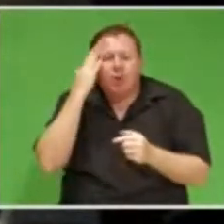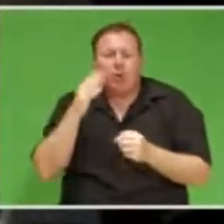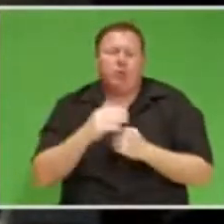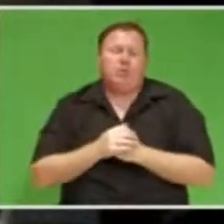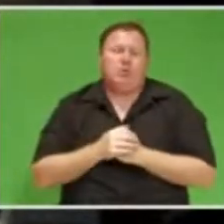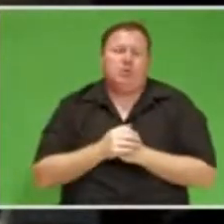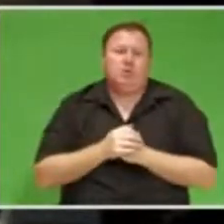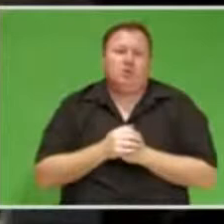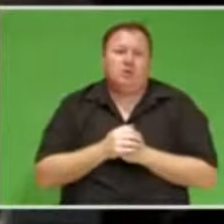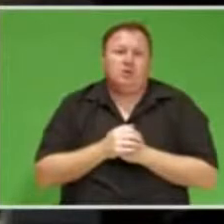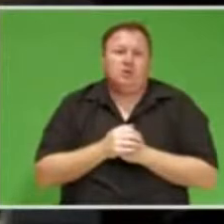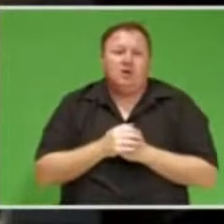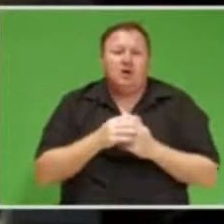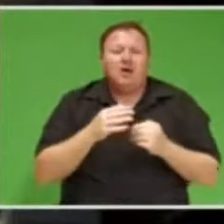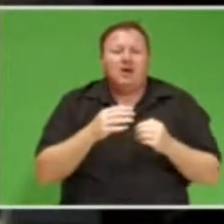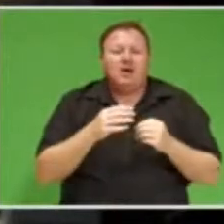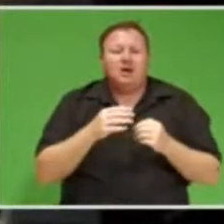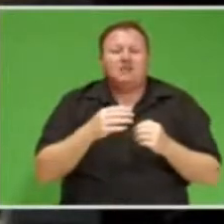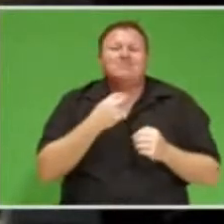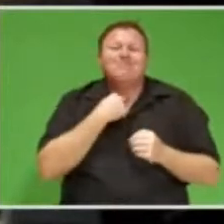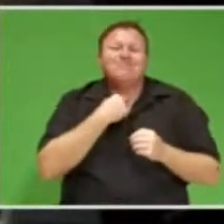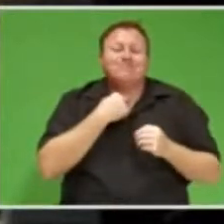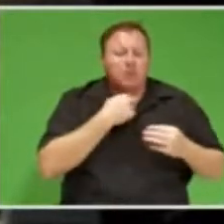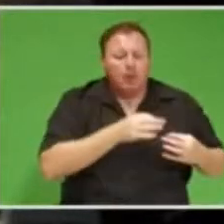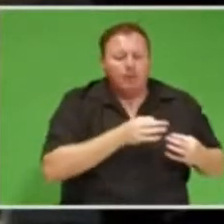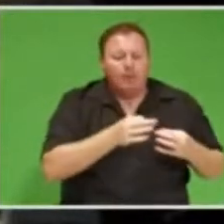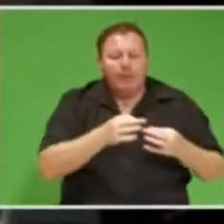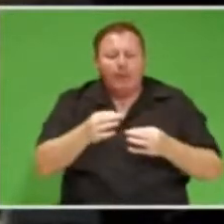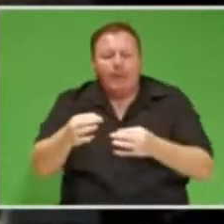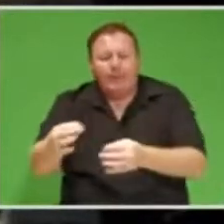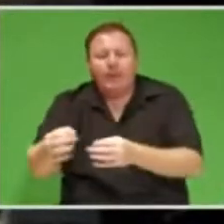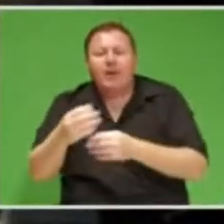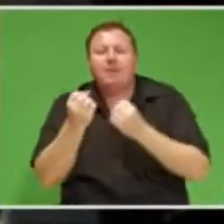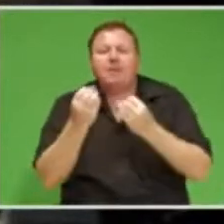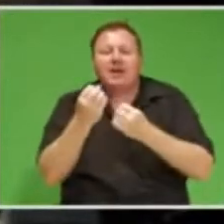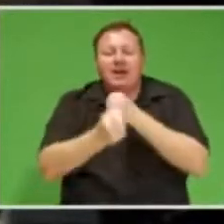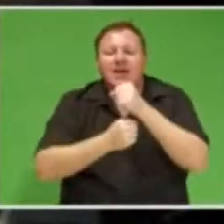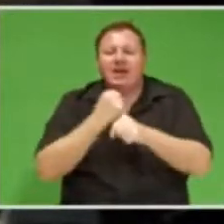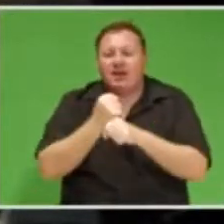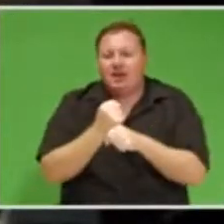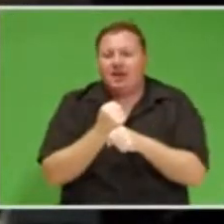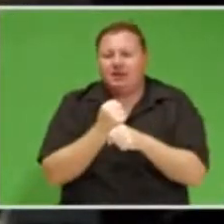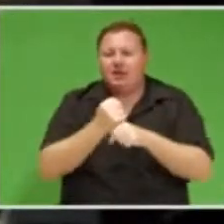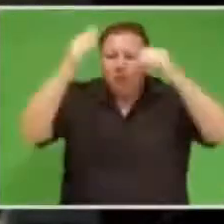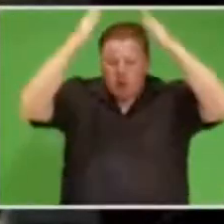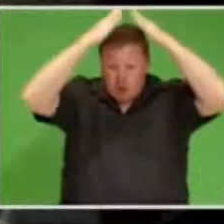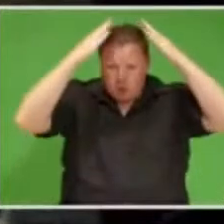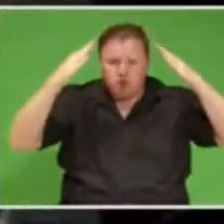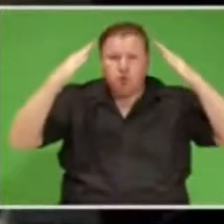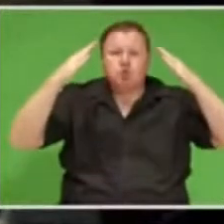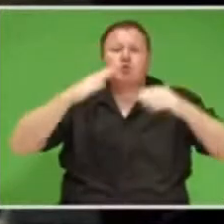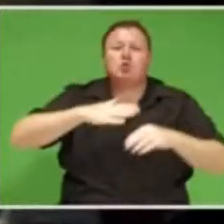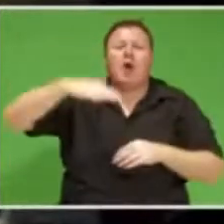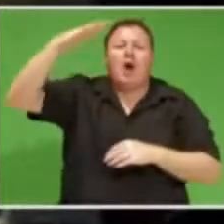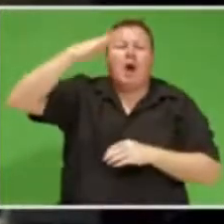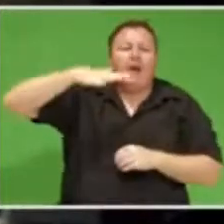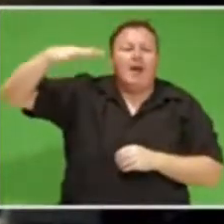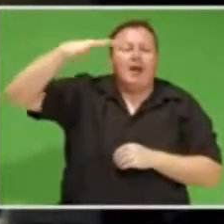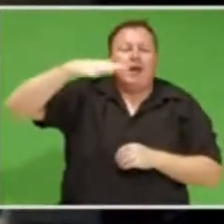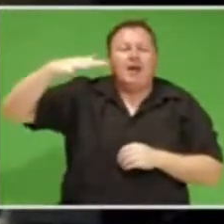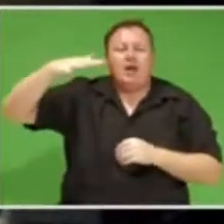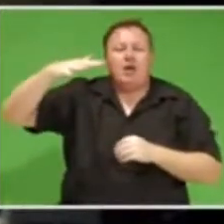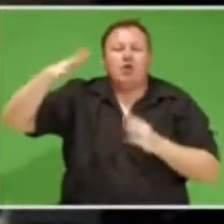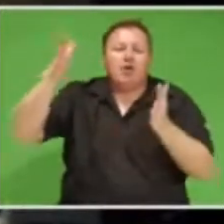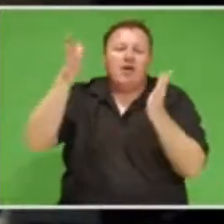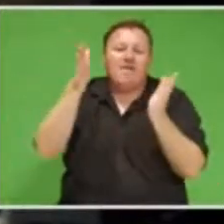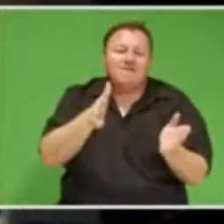full-scale construction works for the Lesotho Highlands Phase 2 project will commence this year. I